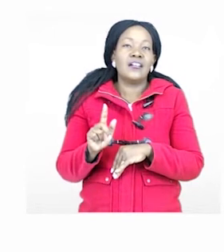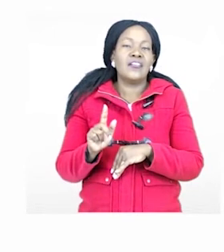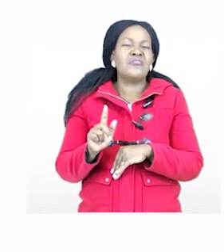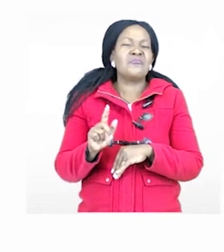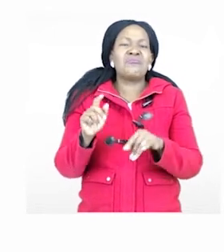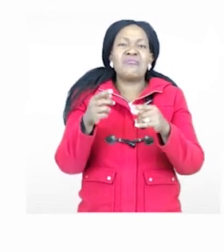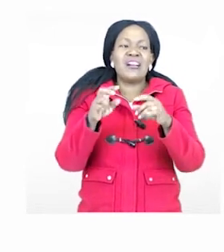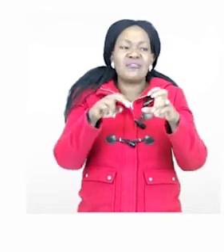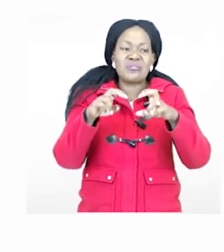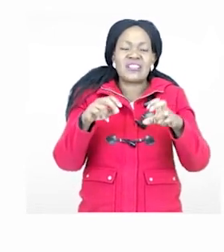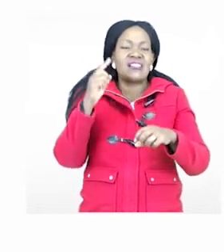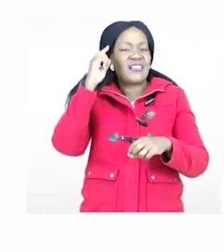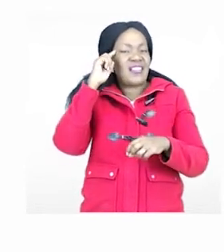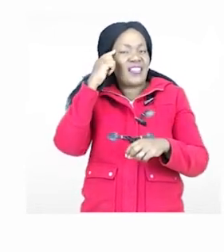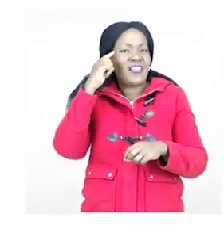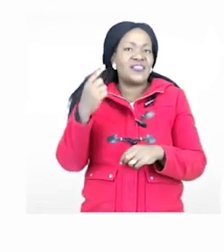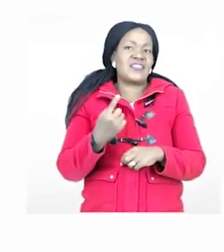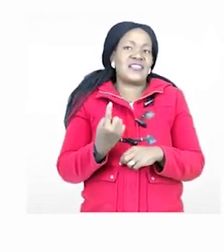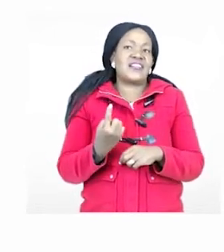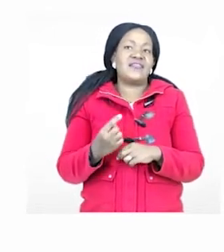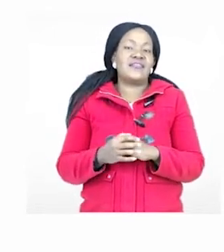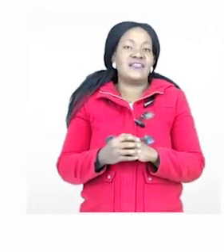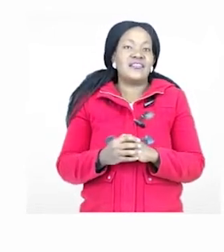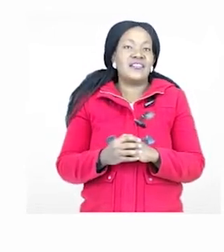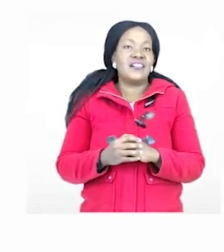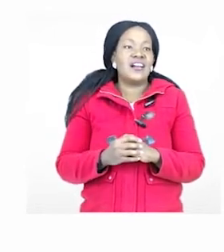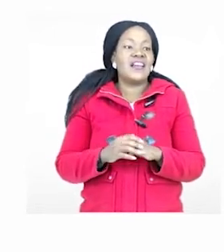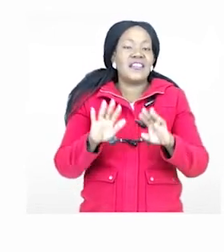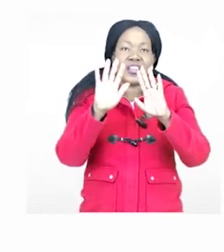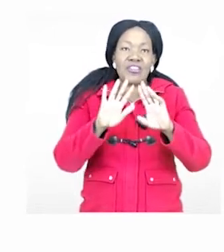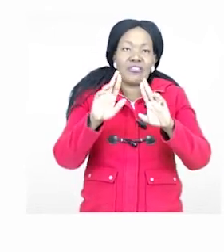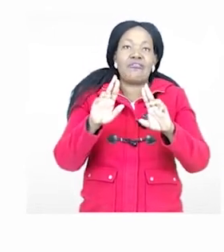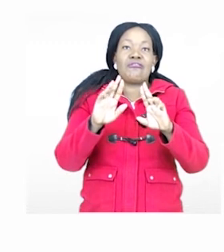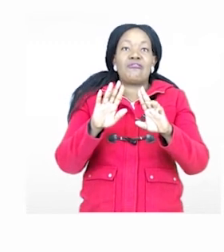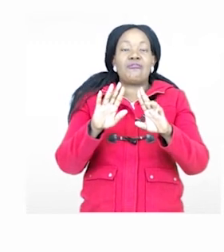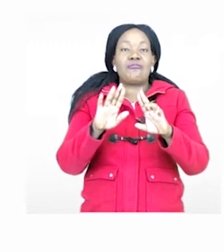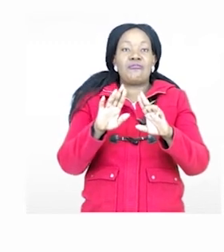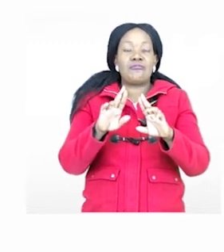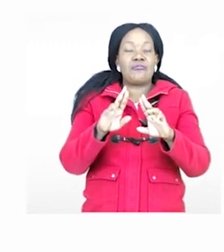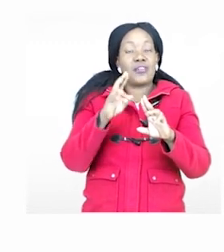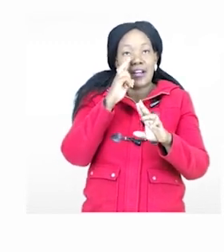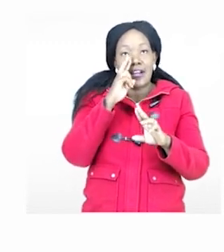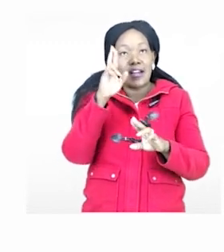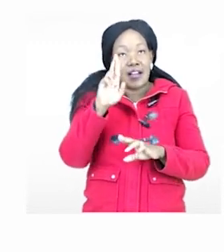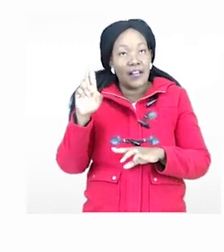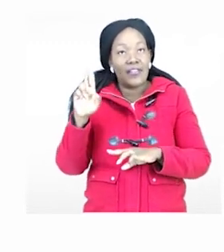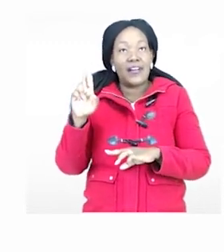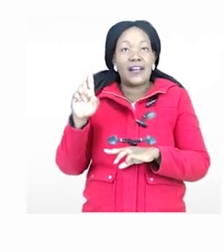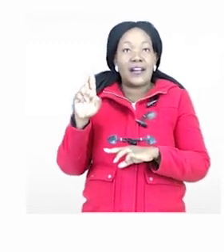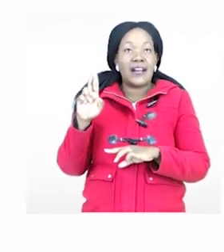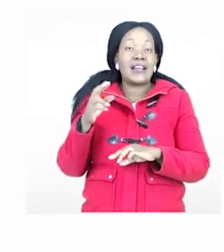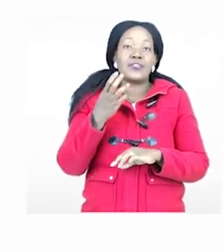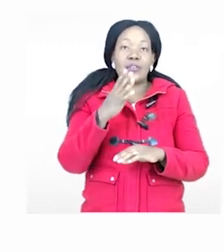for yourself. So color the animal right of the elephant green. And keep in mind which